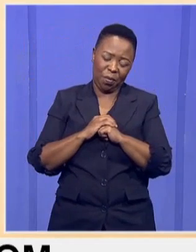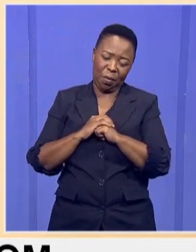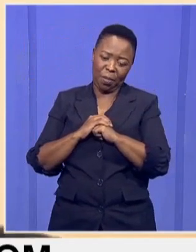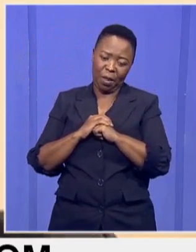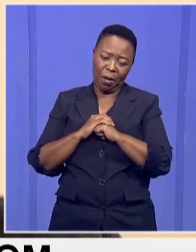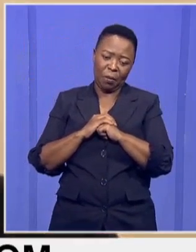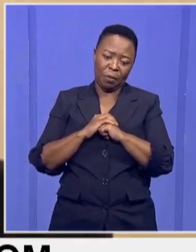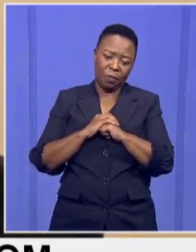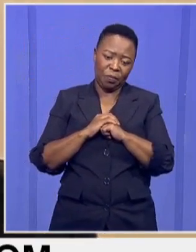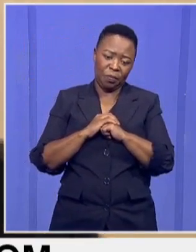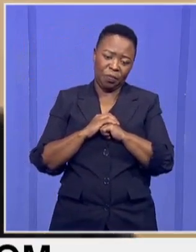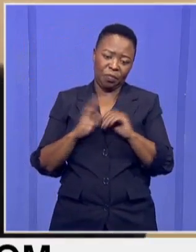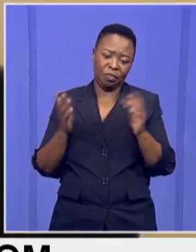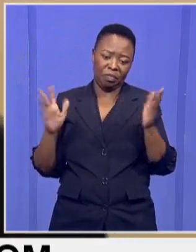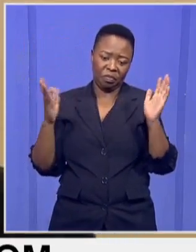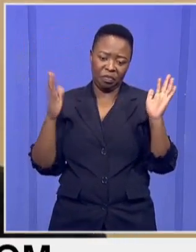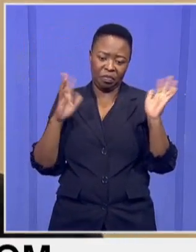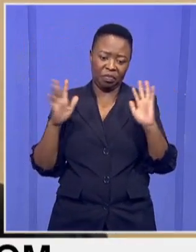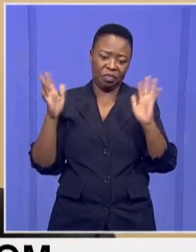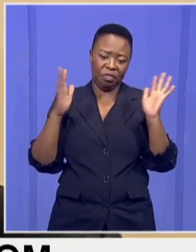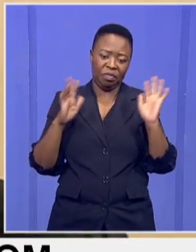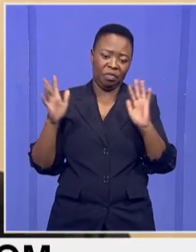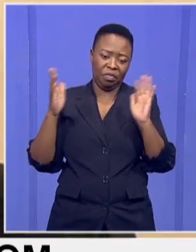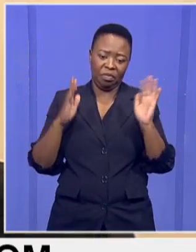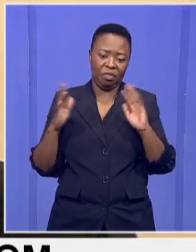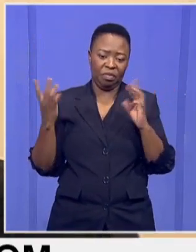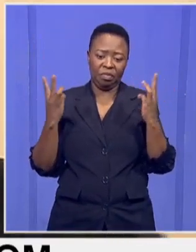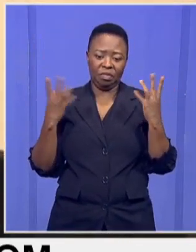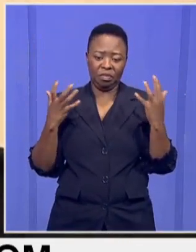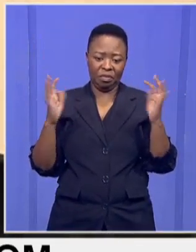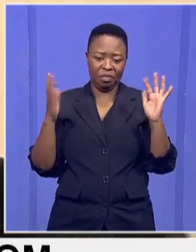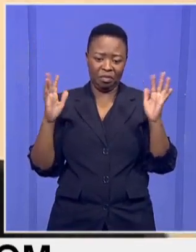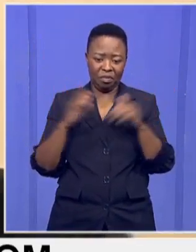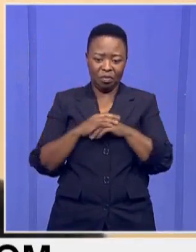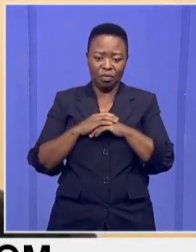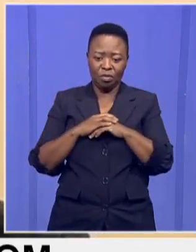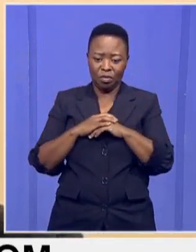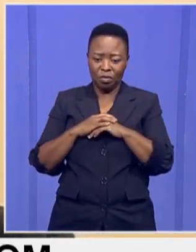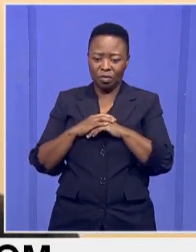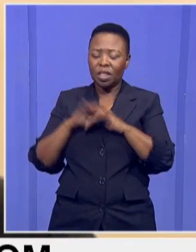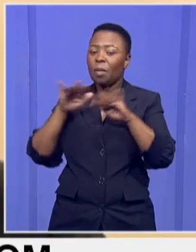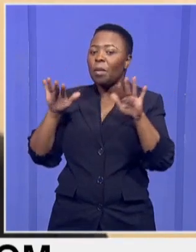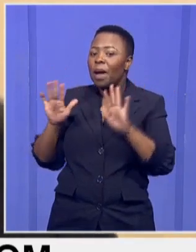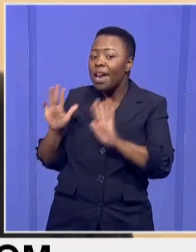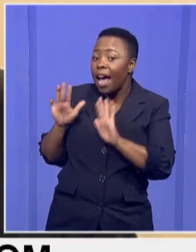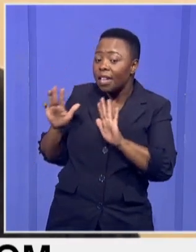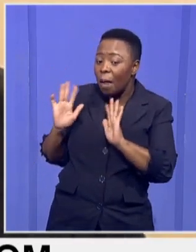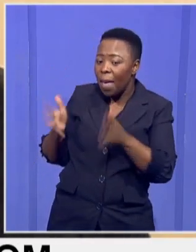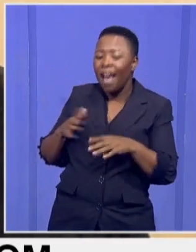1919. Only 19 people needed them. Oh, yes. Okay.